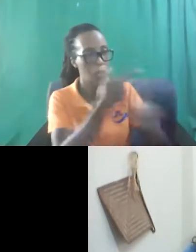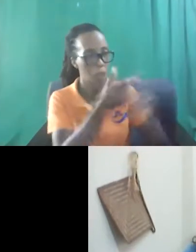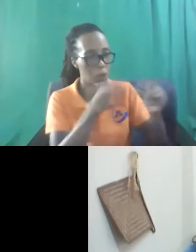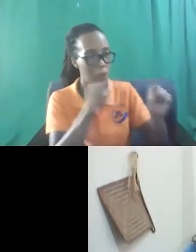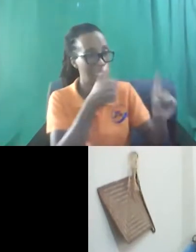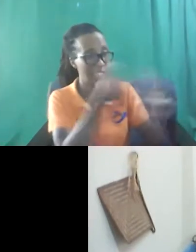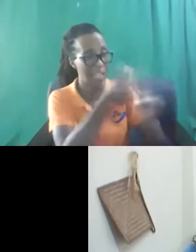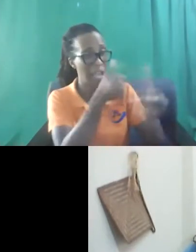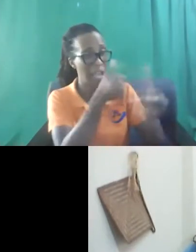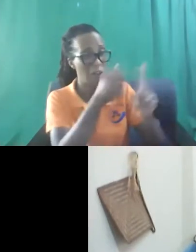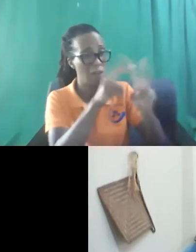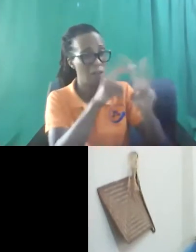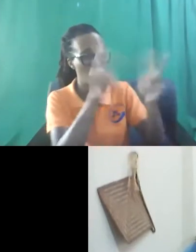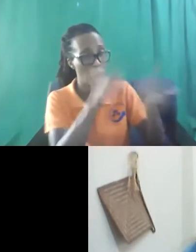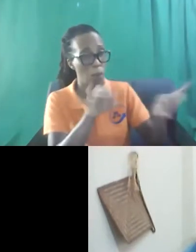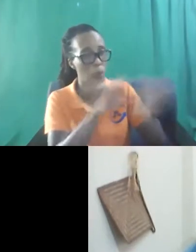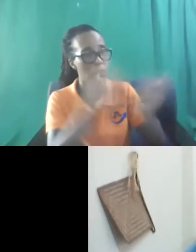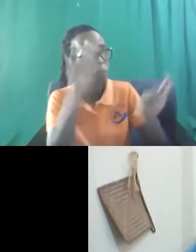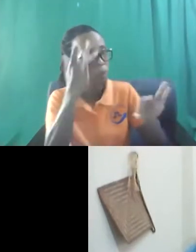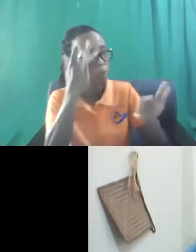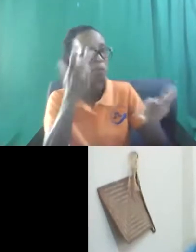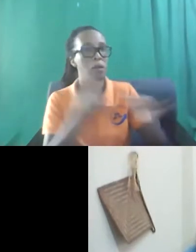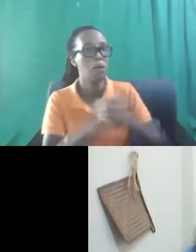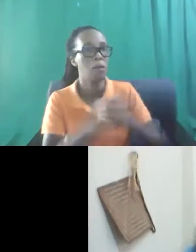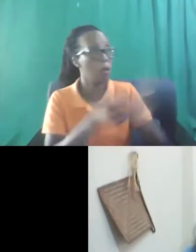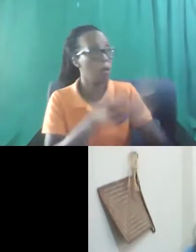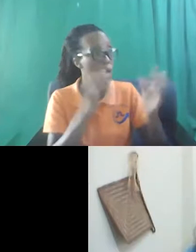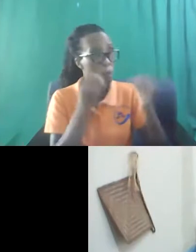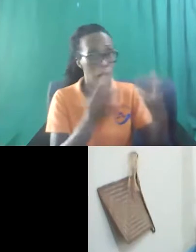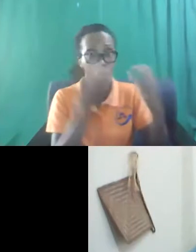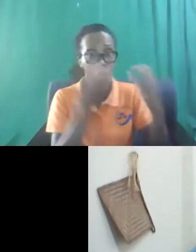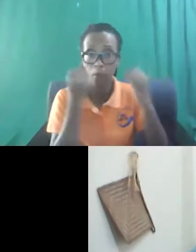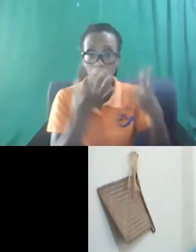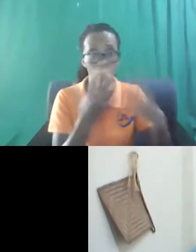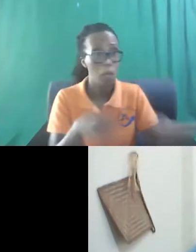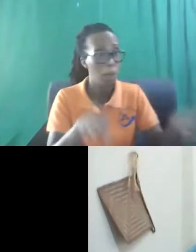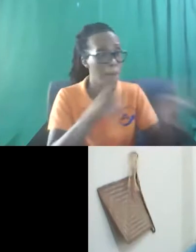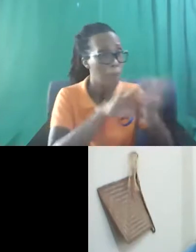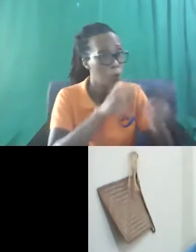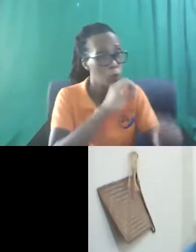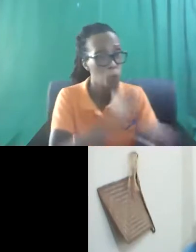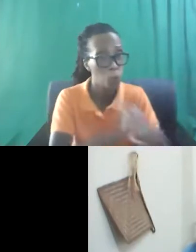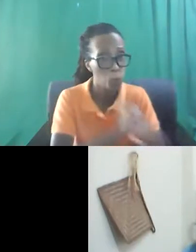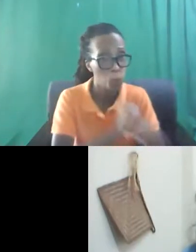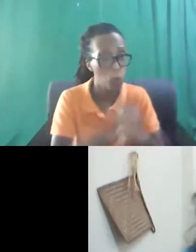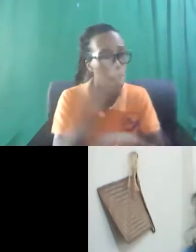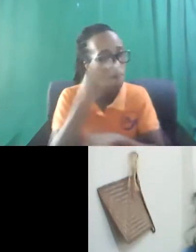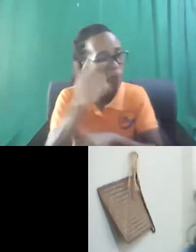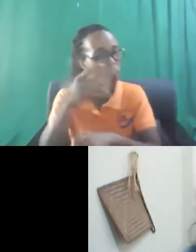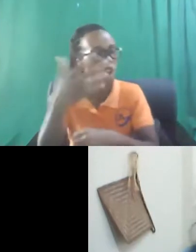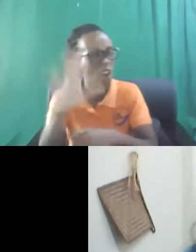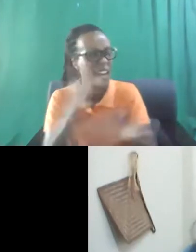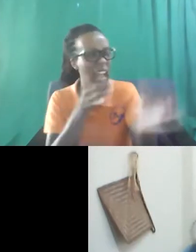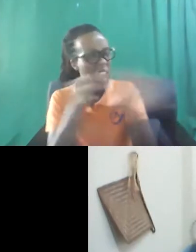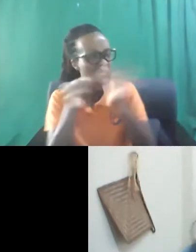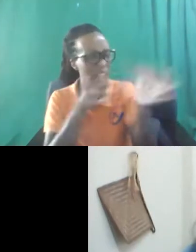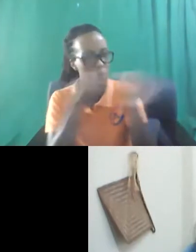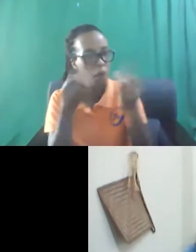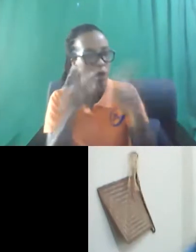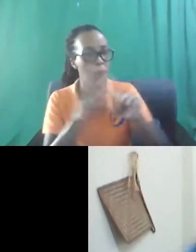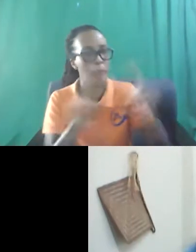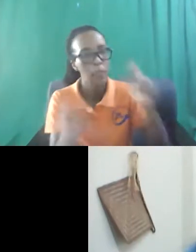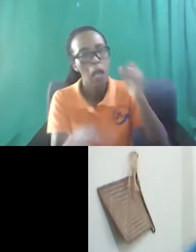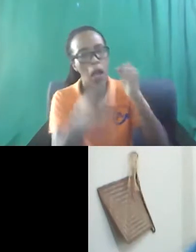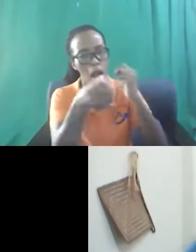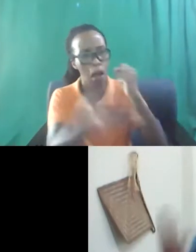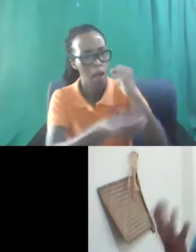has done so much important work, and Dr. Braithwaite will have spoken a lot about that, obviously, but I